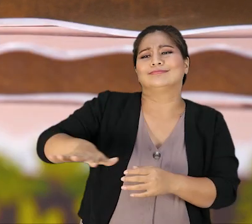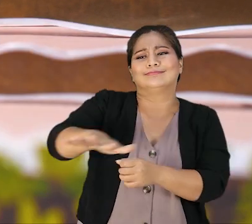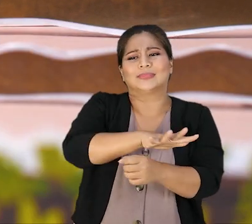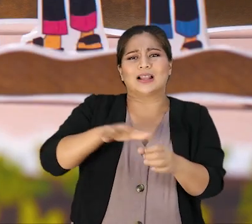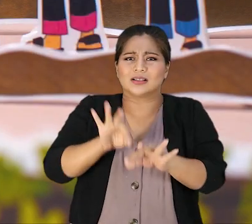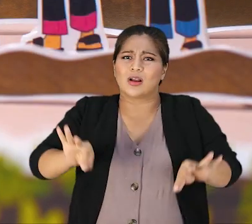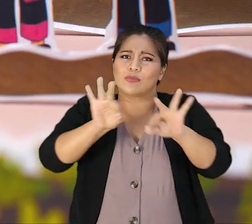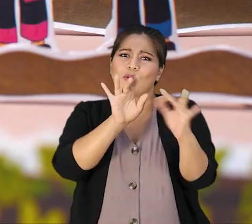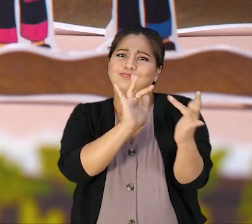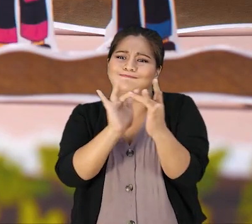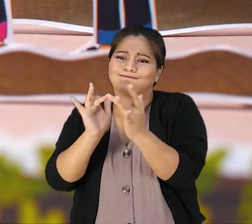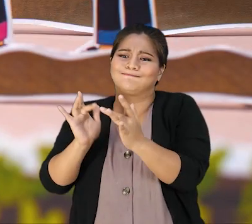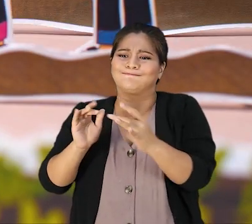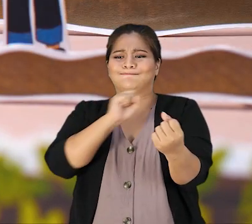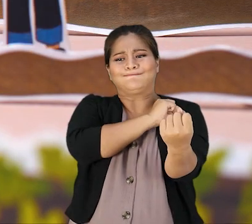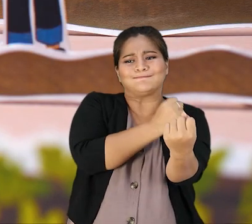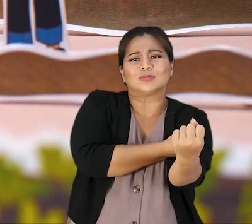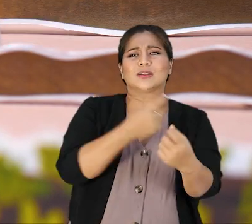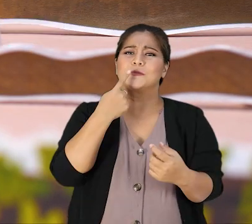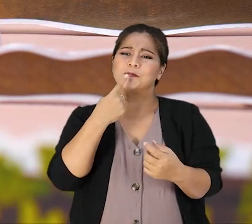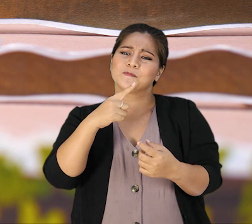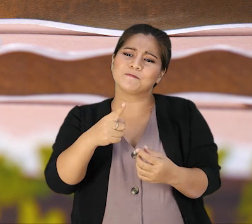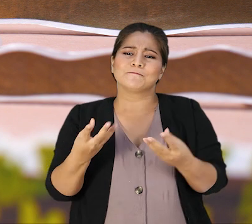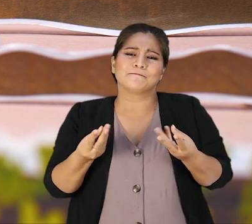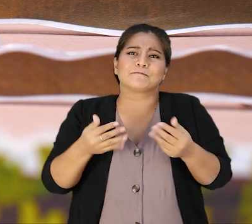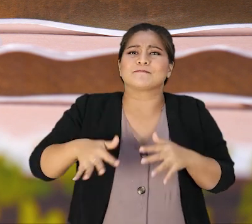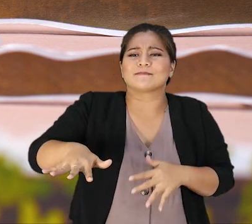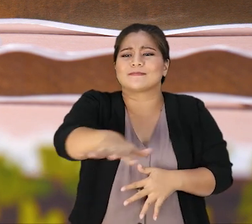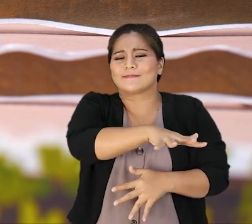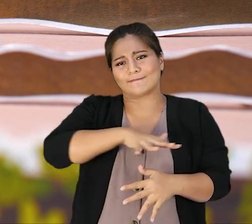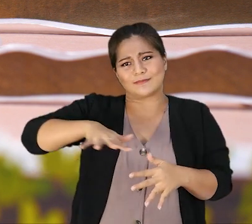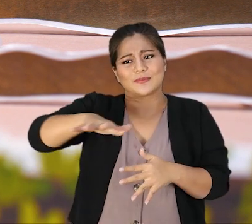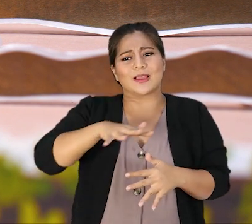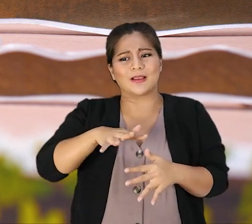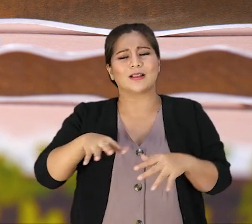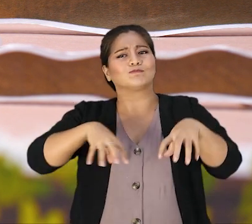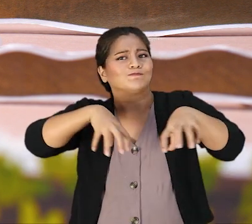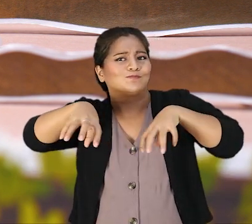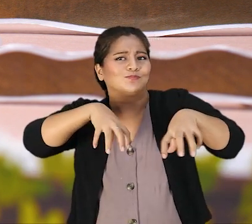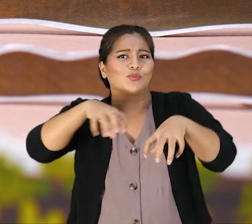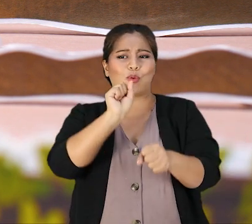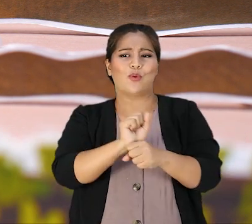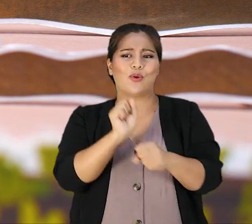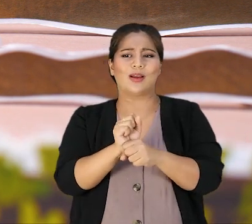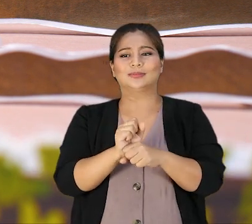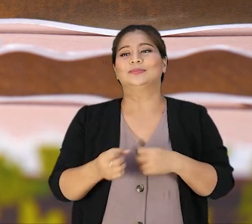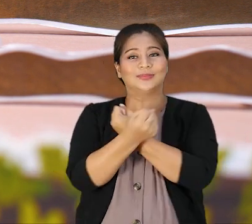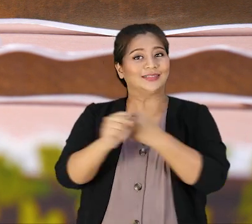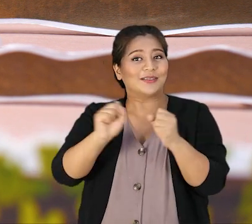area, it's important to contact your local authorities to confirm your land is safe or have it checked before you do any